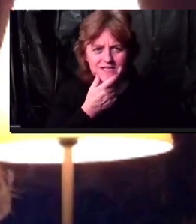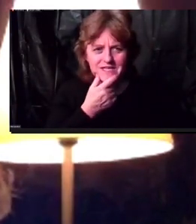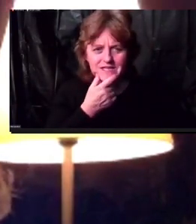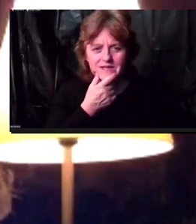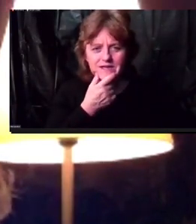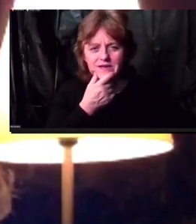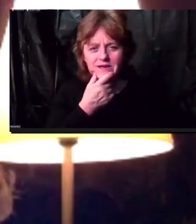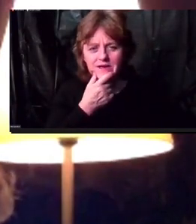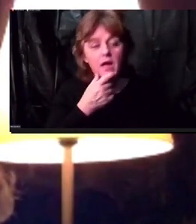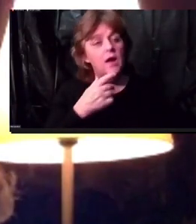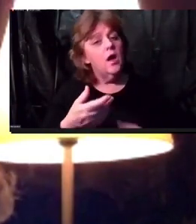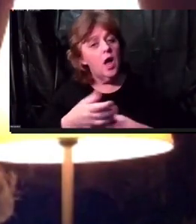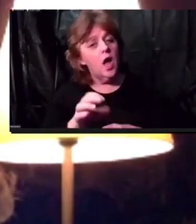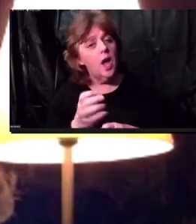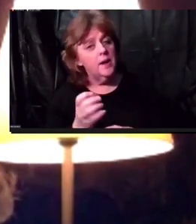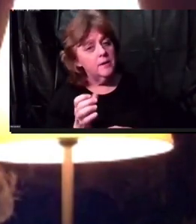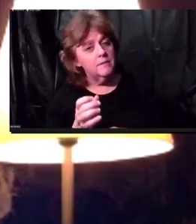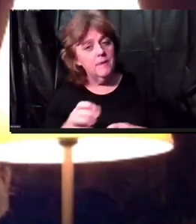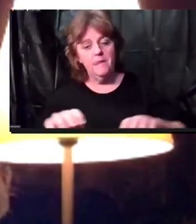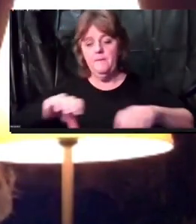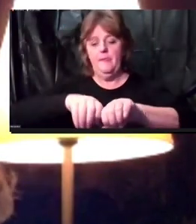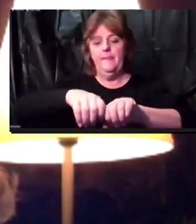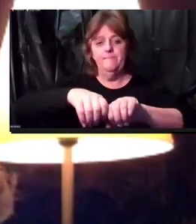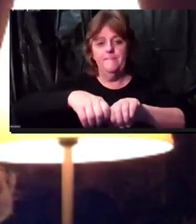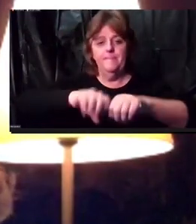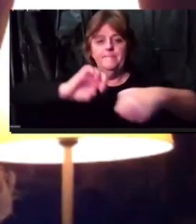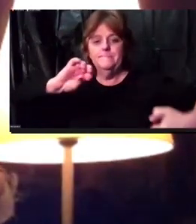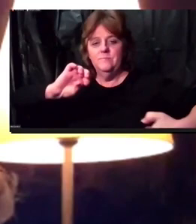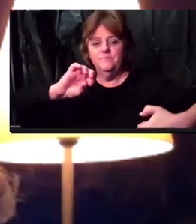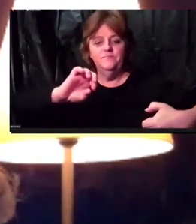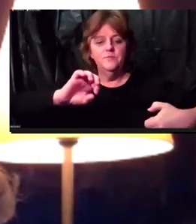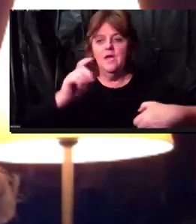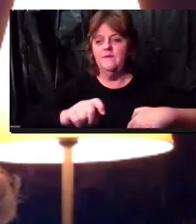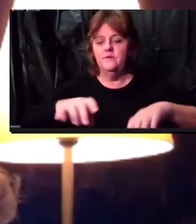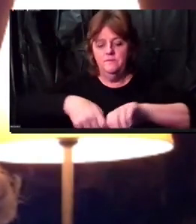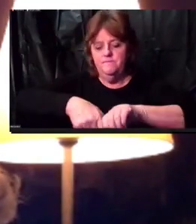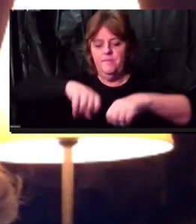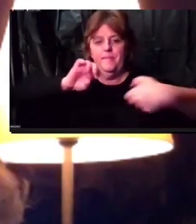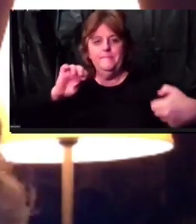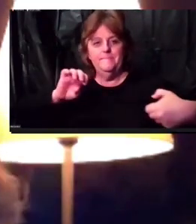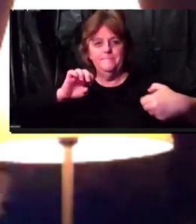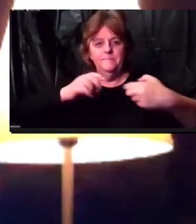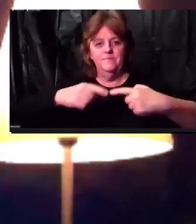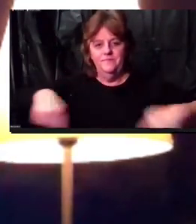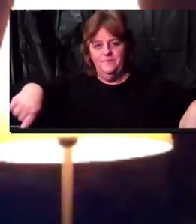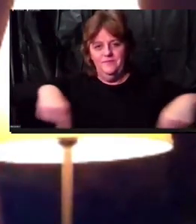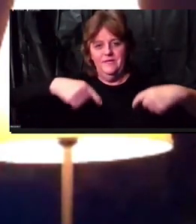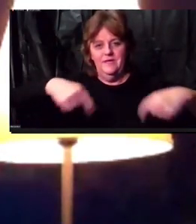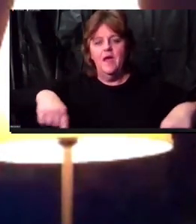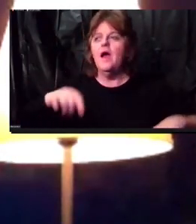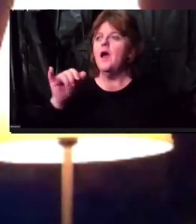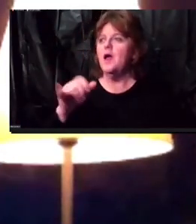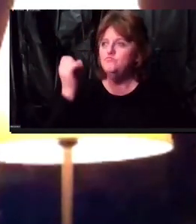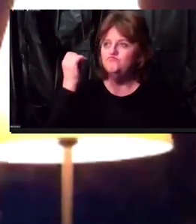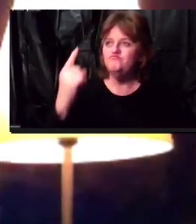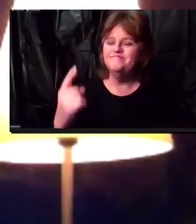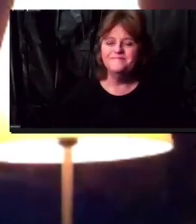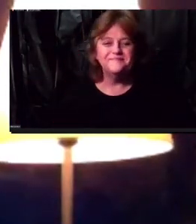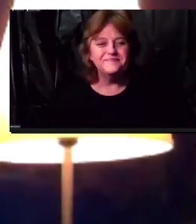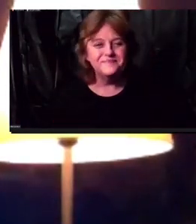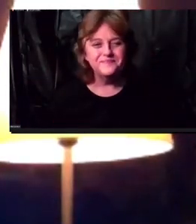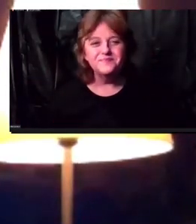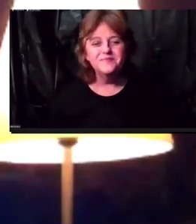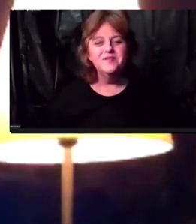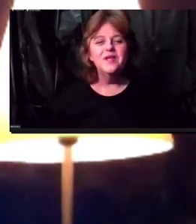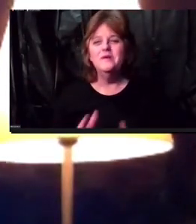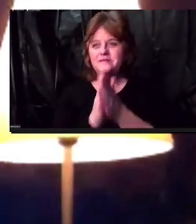It's actually an uncoupling of hose. It's kind of like a ribbon cutting, but you uncouple the hose. You uncouple. Okay, got it. So